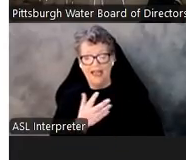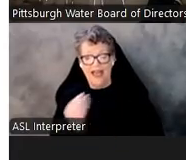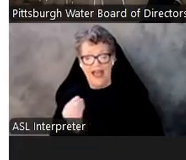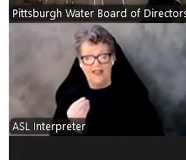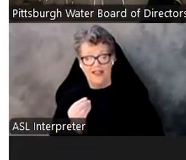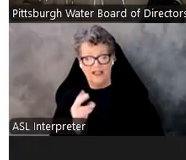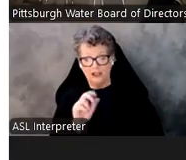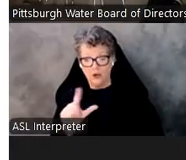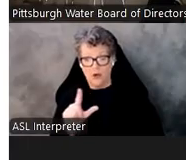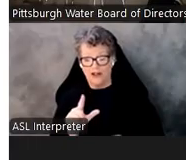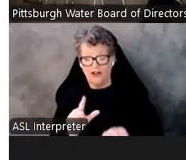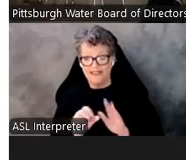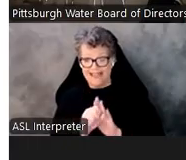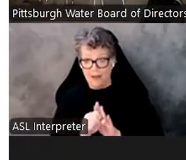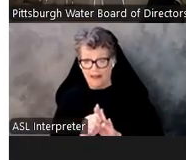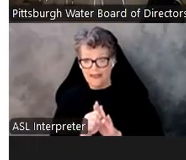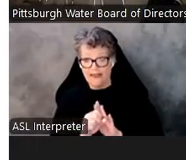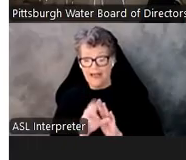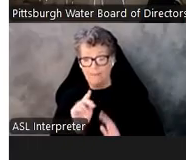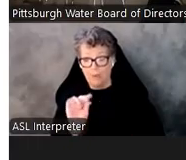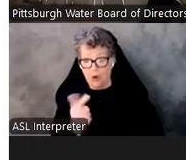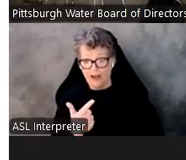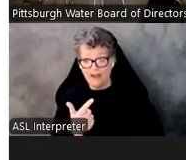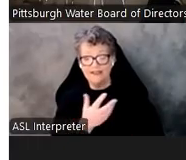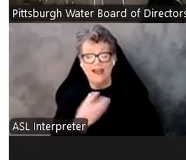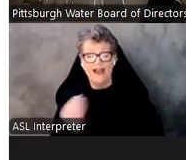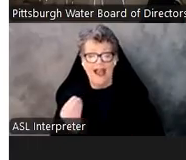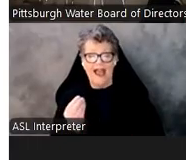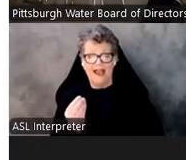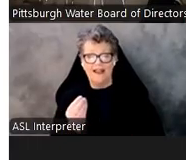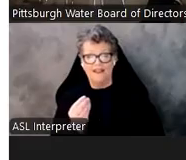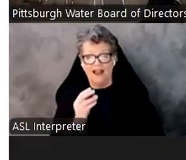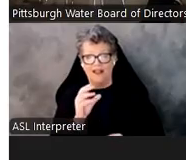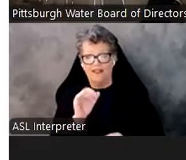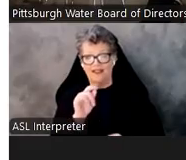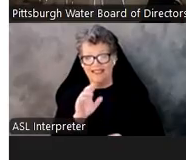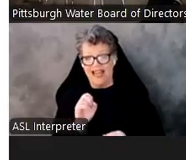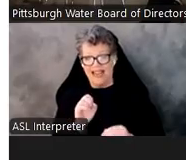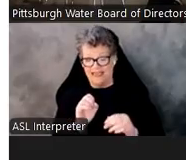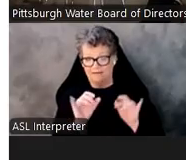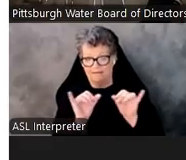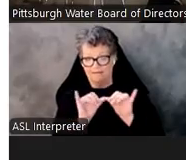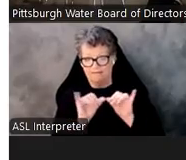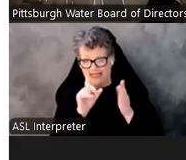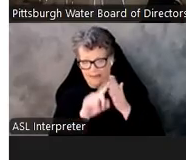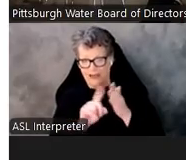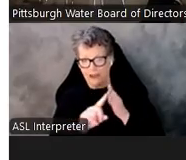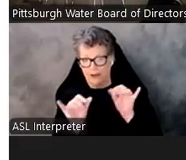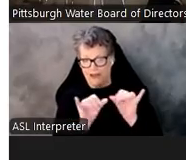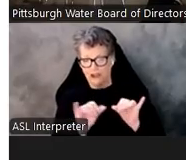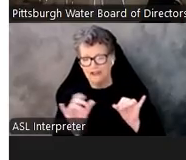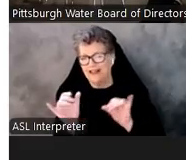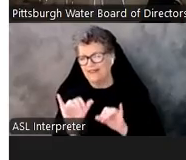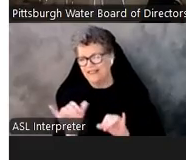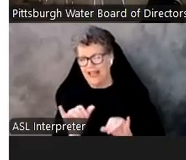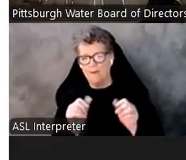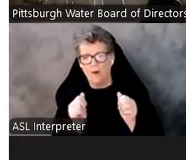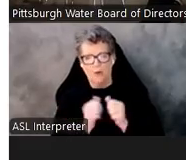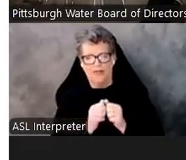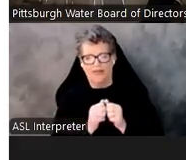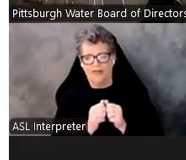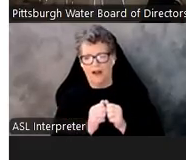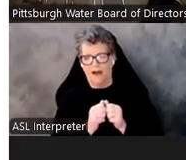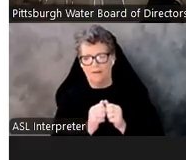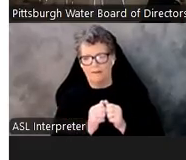sampling and borings, and performed the site initiation measures, typical of what we did for